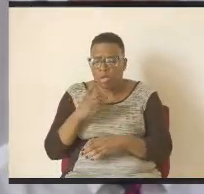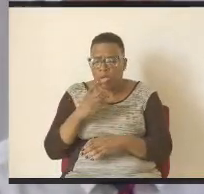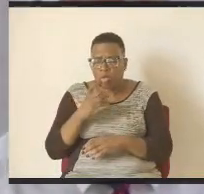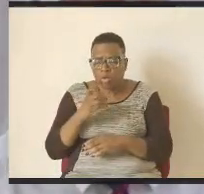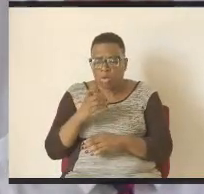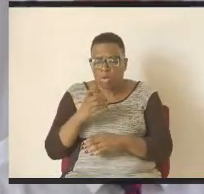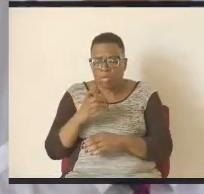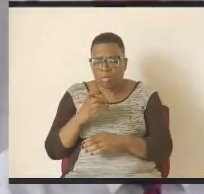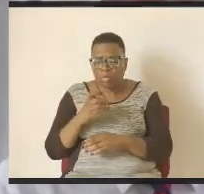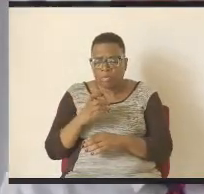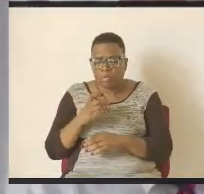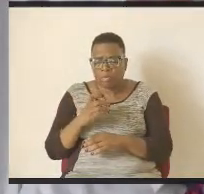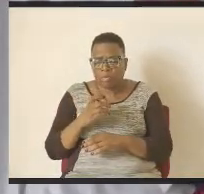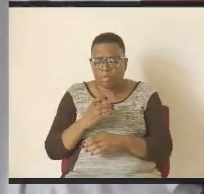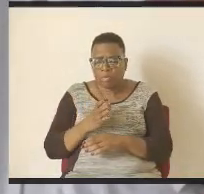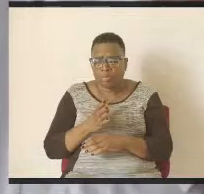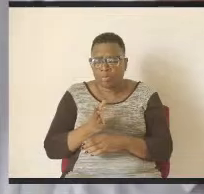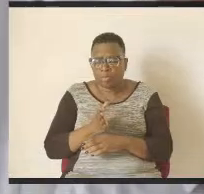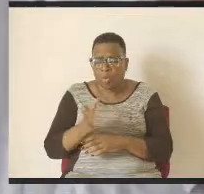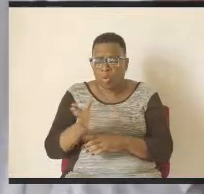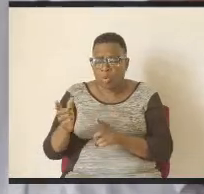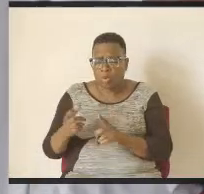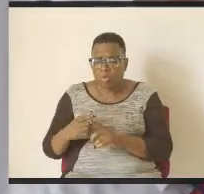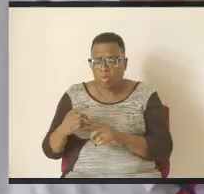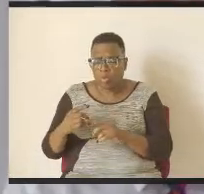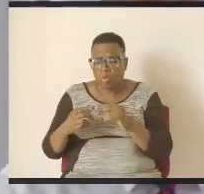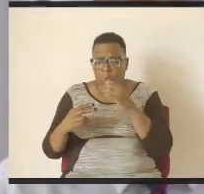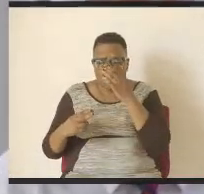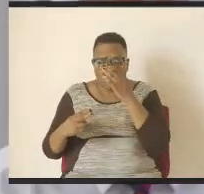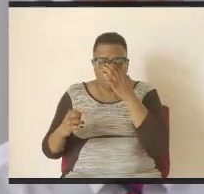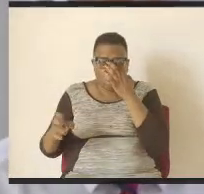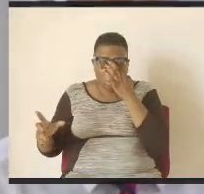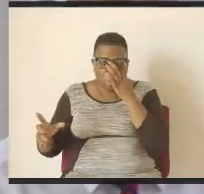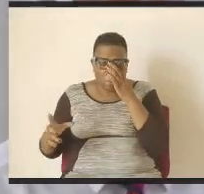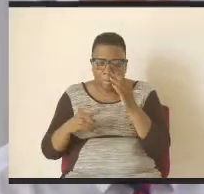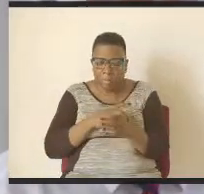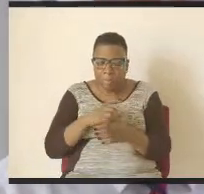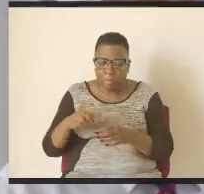way to hell. And Lord, if